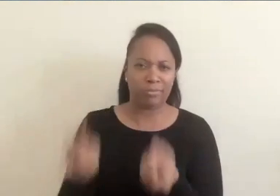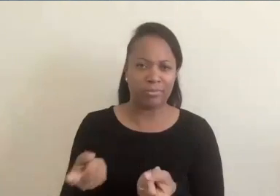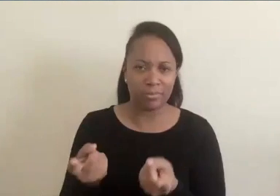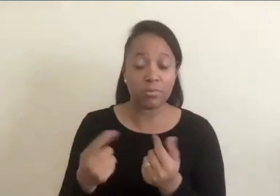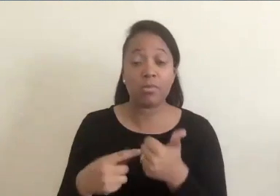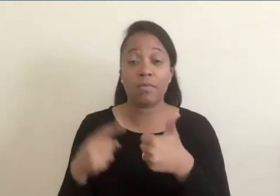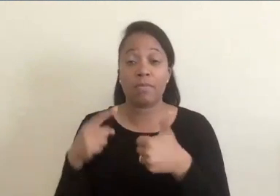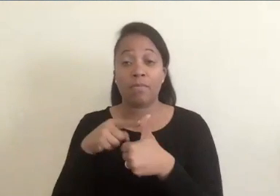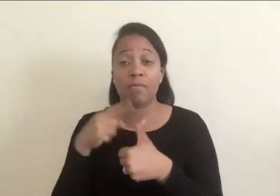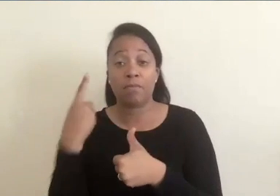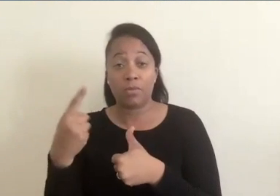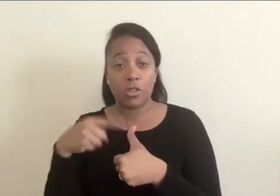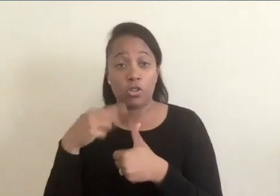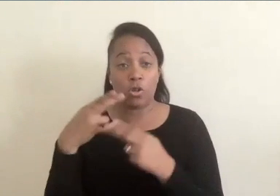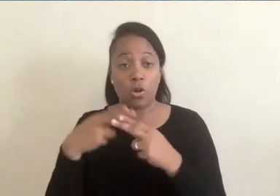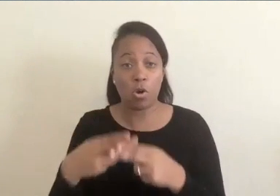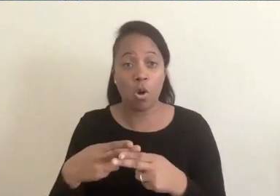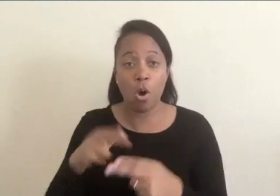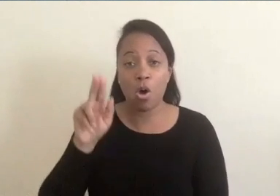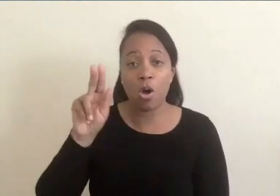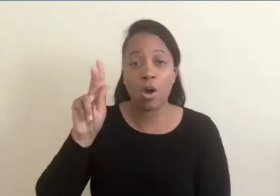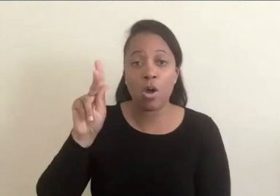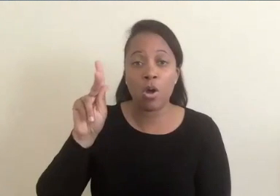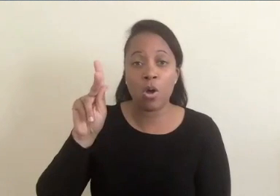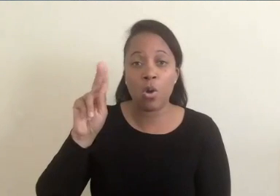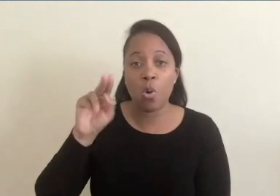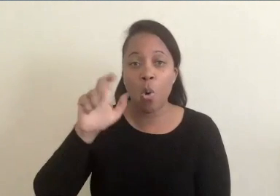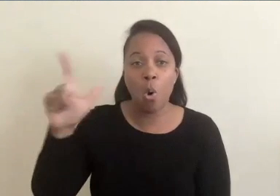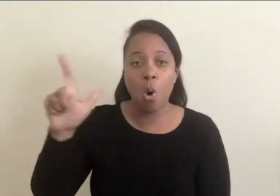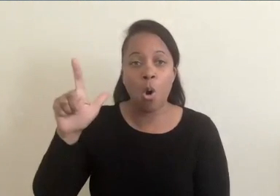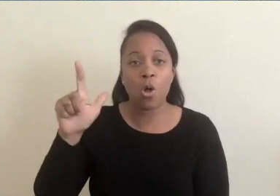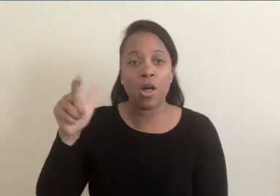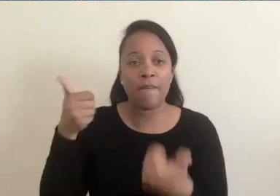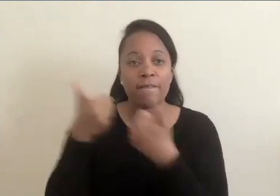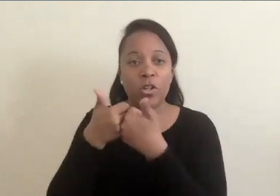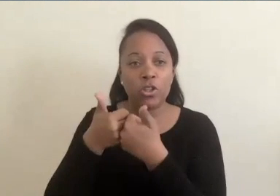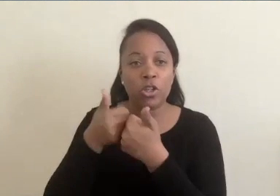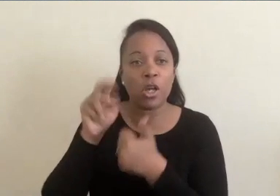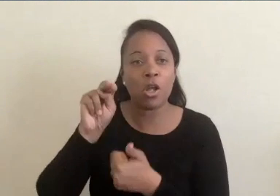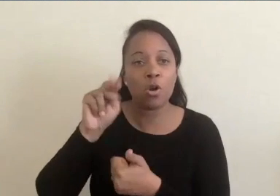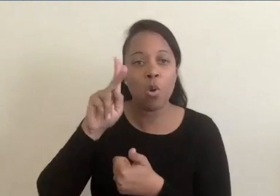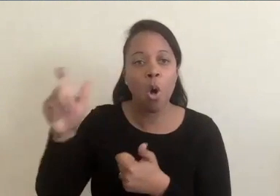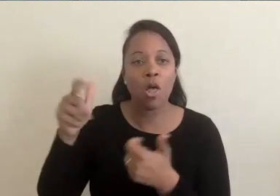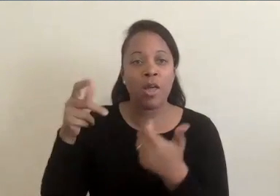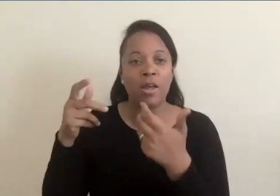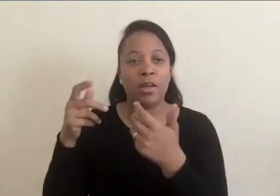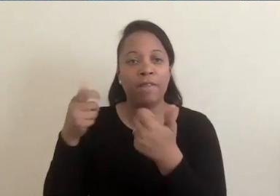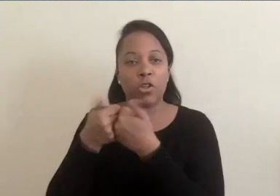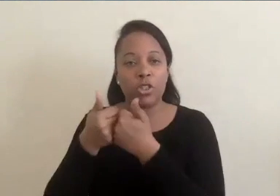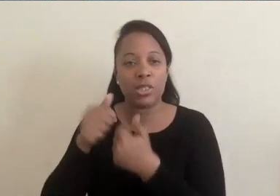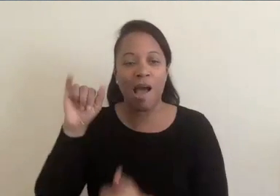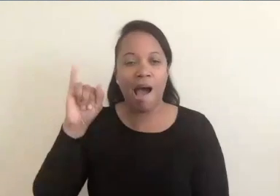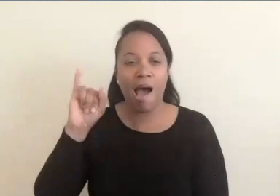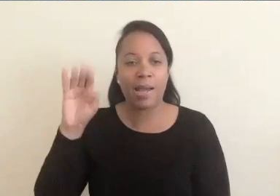is a case called Knoll versus International Business Machines, IBM. This is